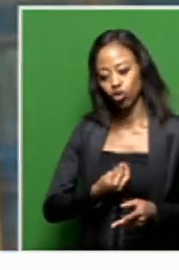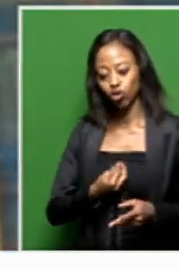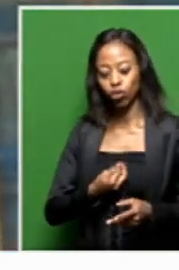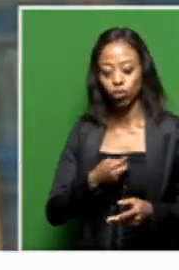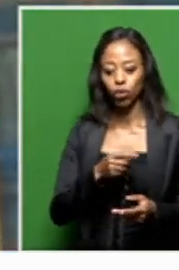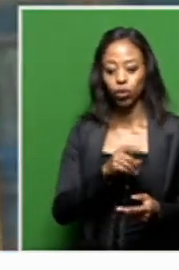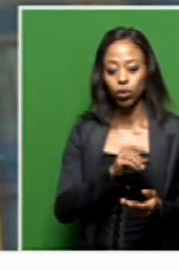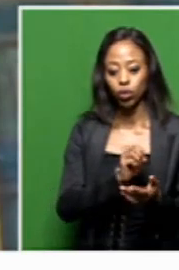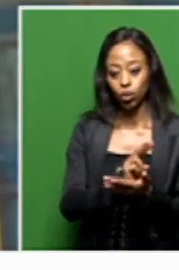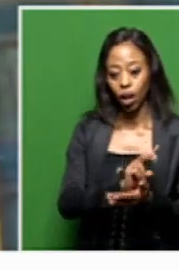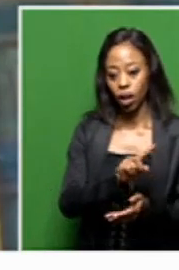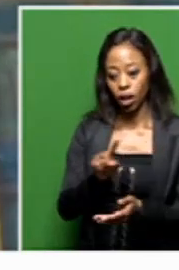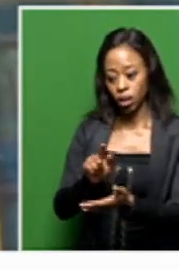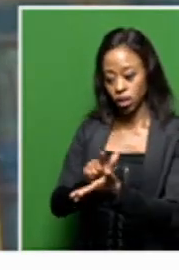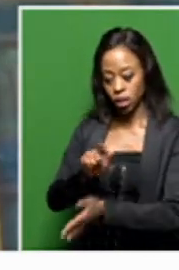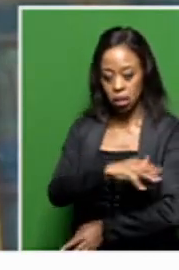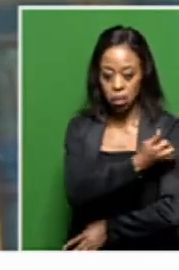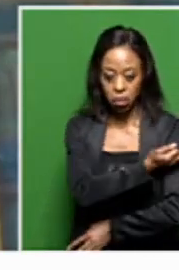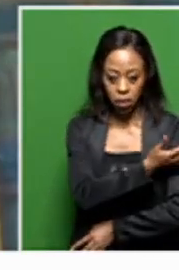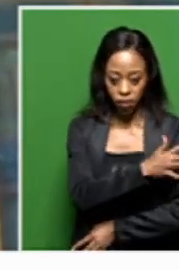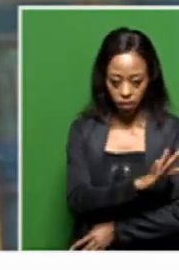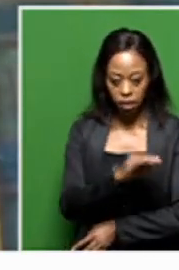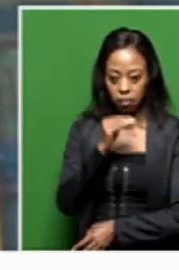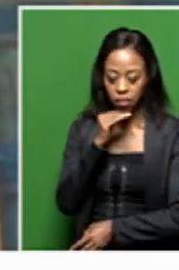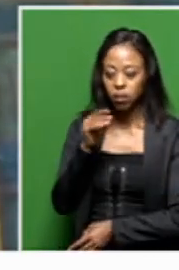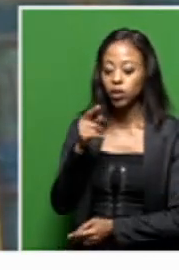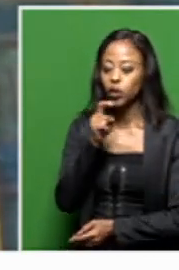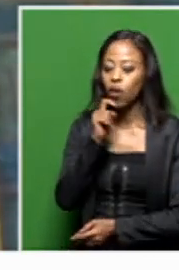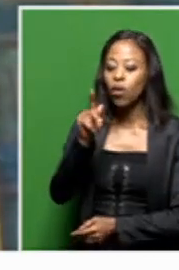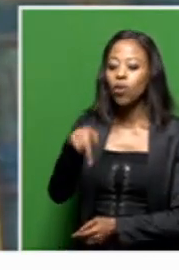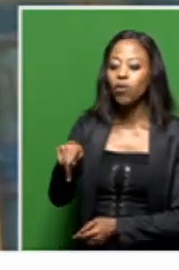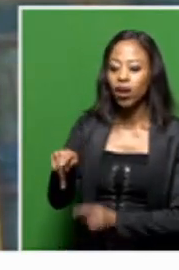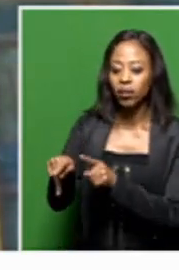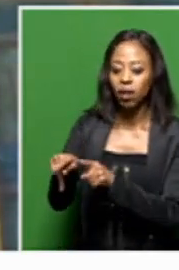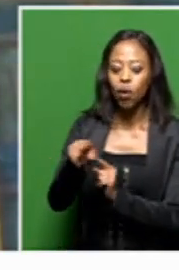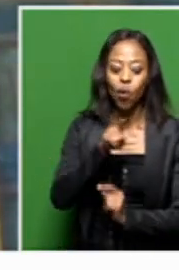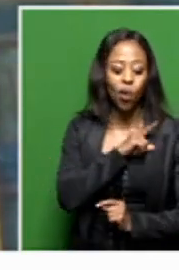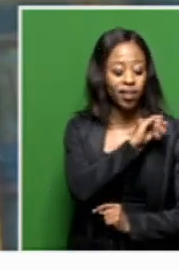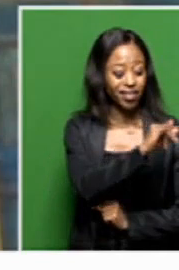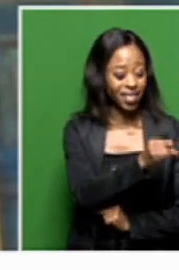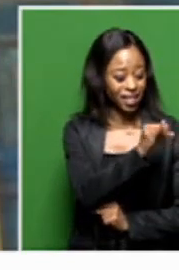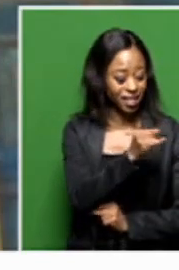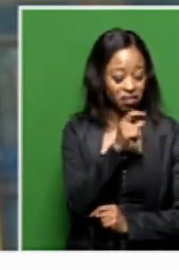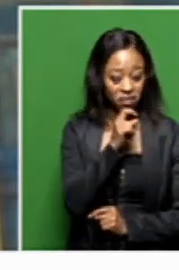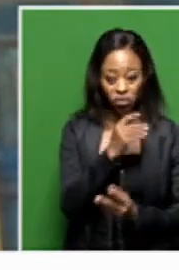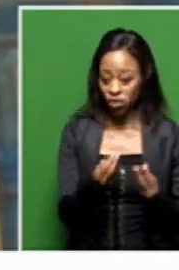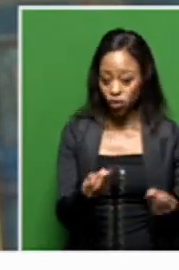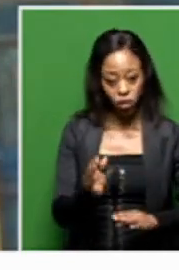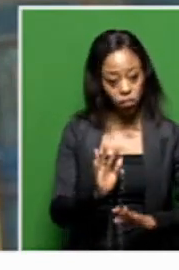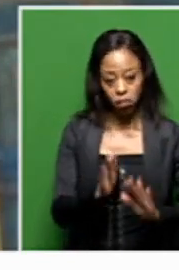been vaccinated. And that's obviously with Pfizer vaccine, because Johnson & Johnson is not registered for use in